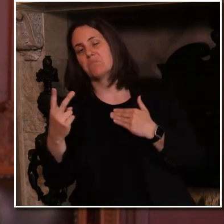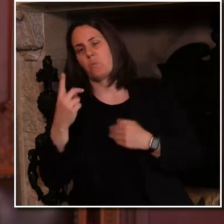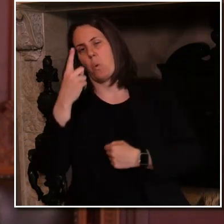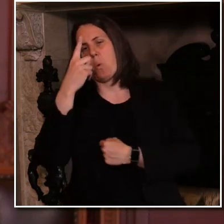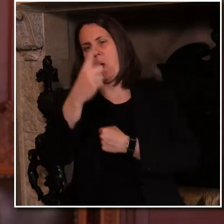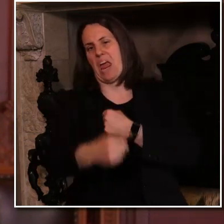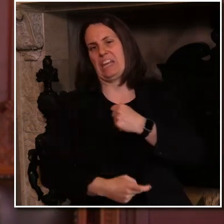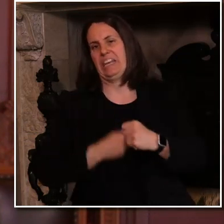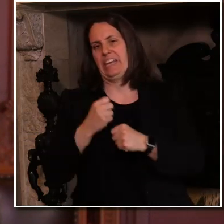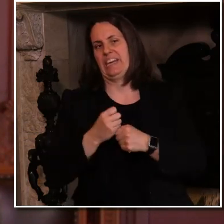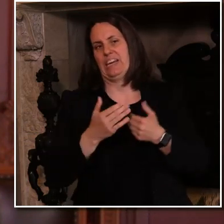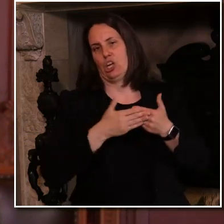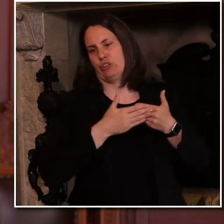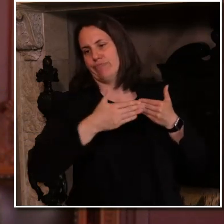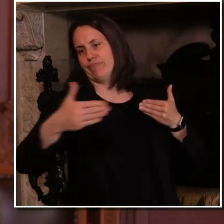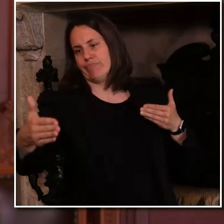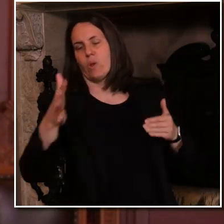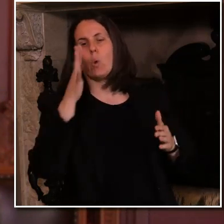billion.